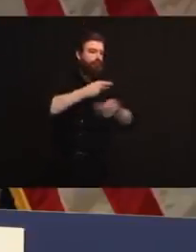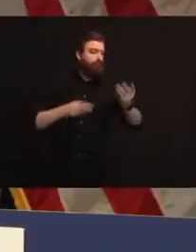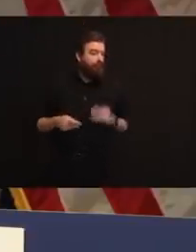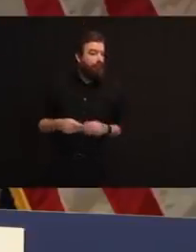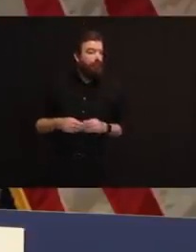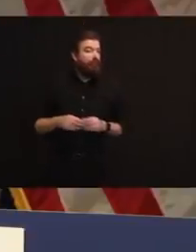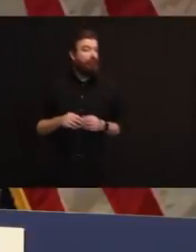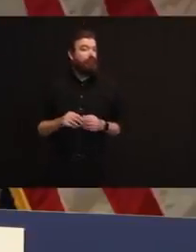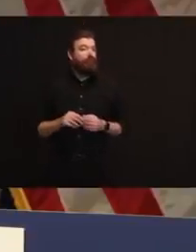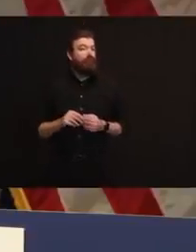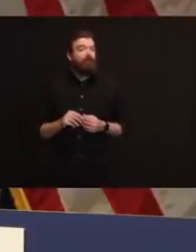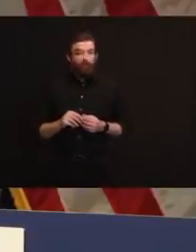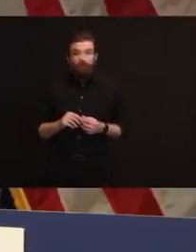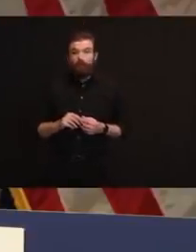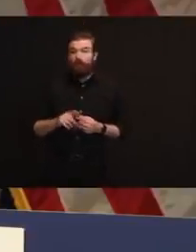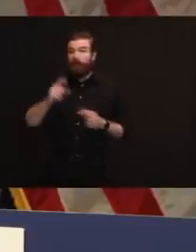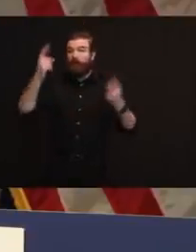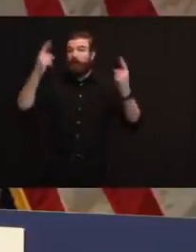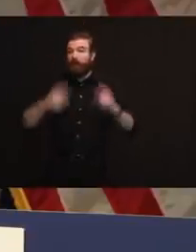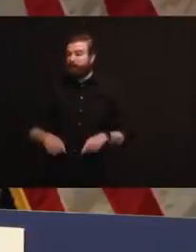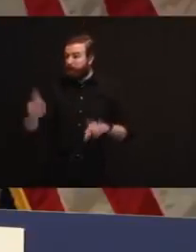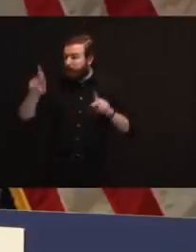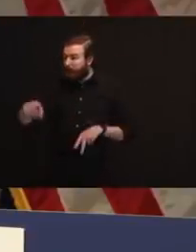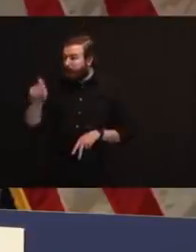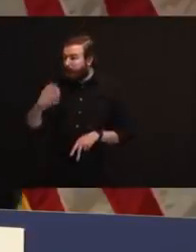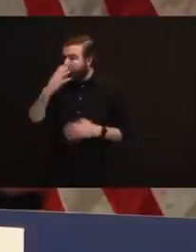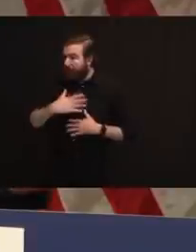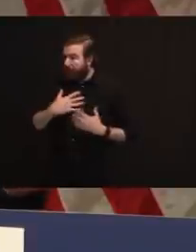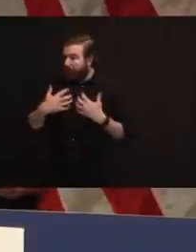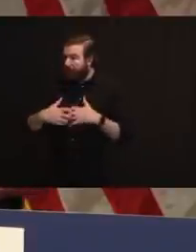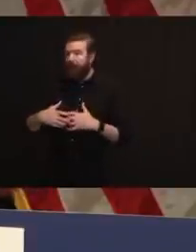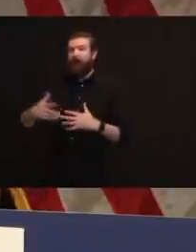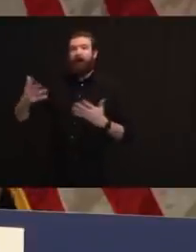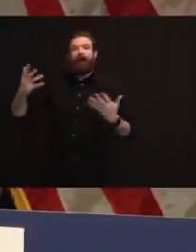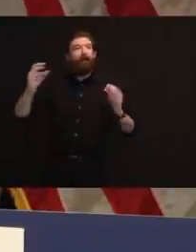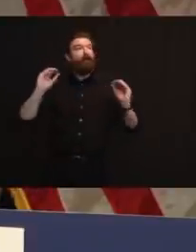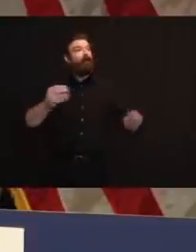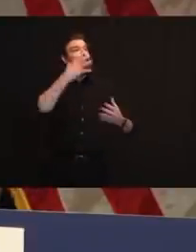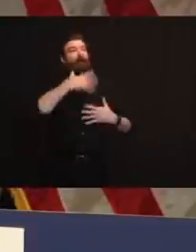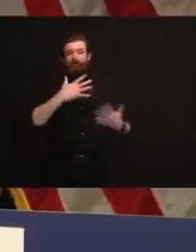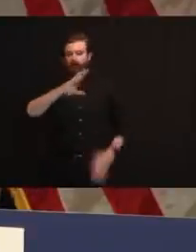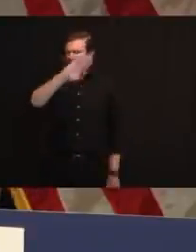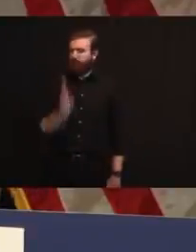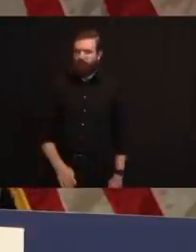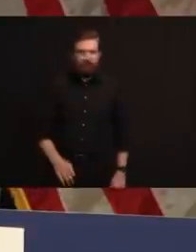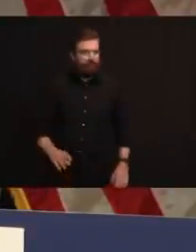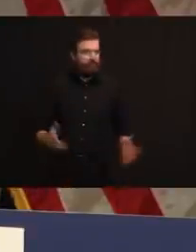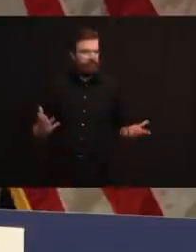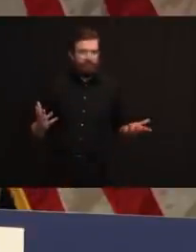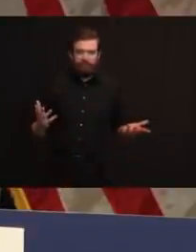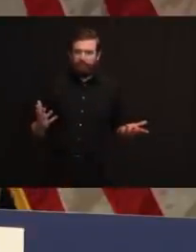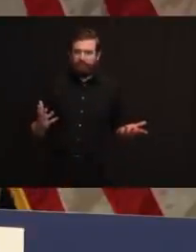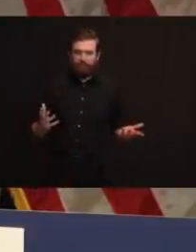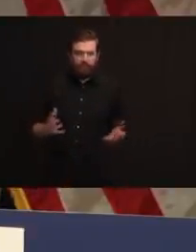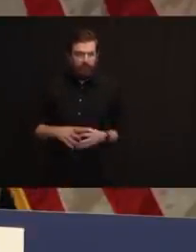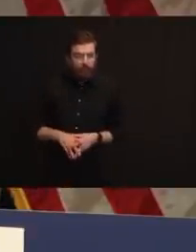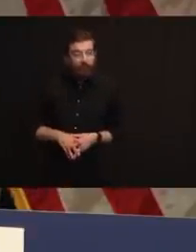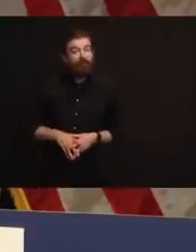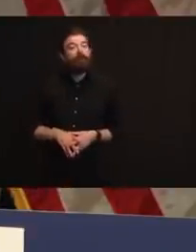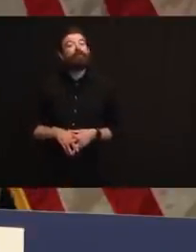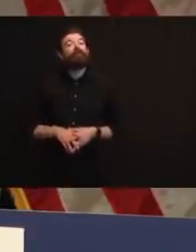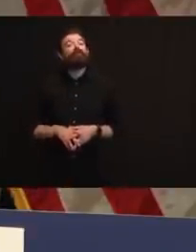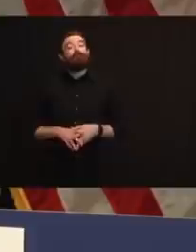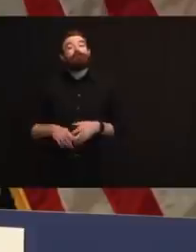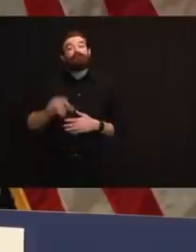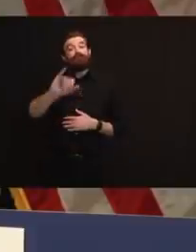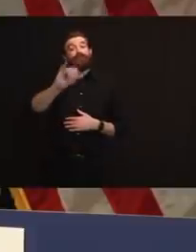get a ventilator when they needed it. So that was really the focus early on. And then as we improved in the state, I'd say around June, we